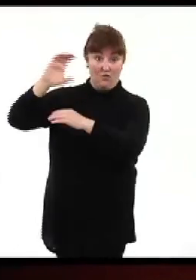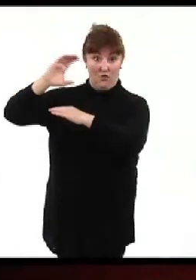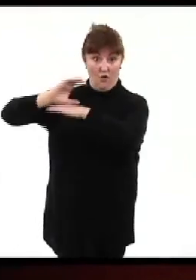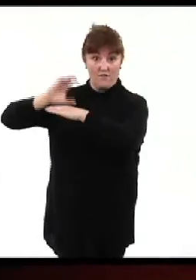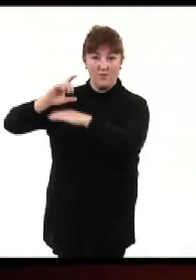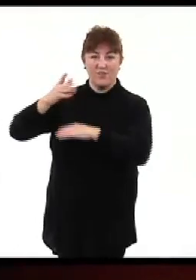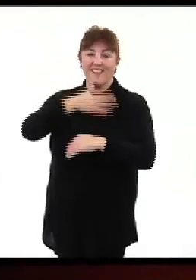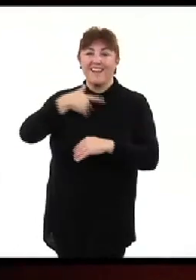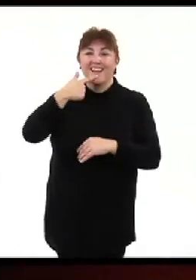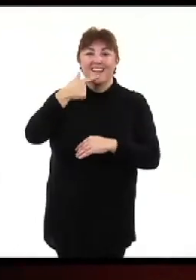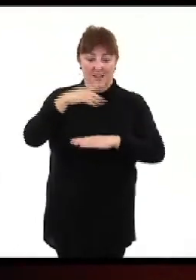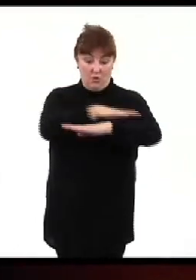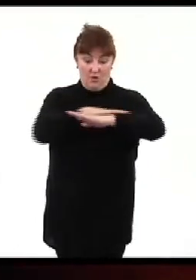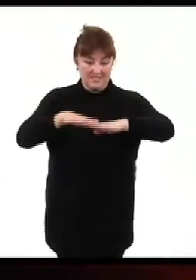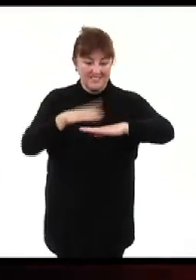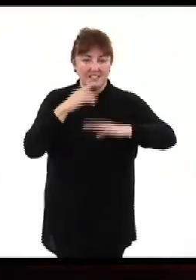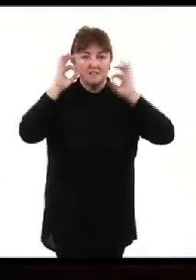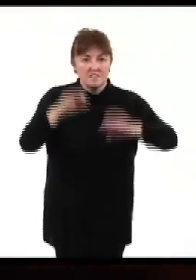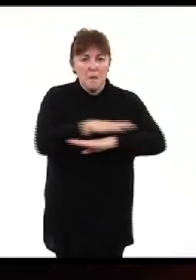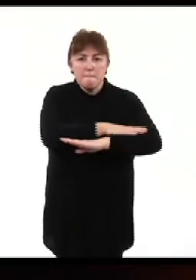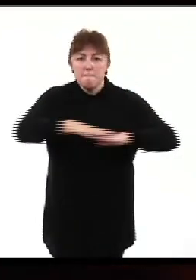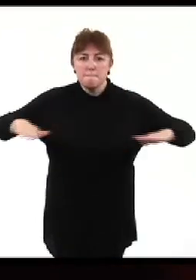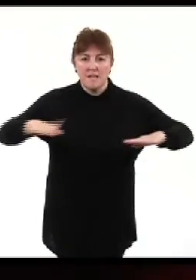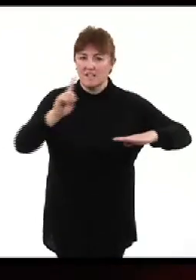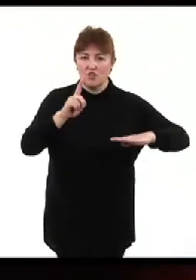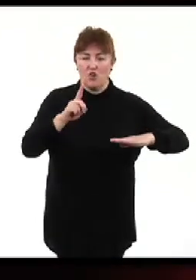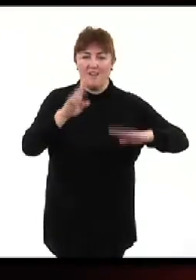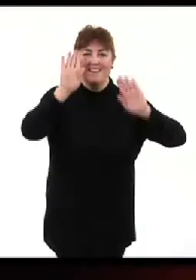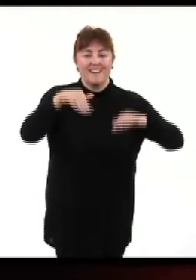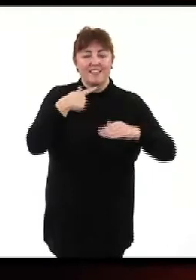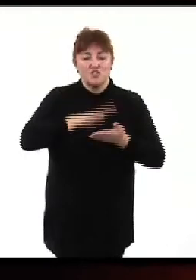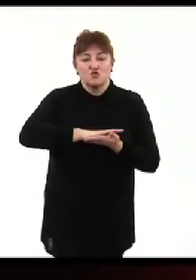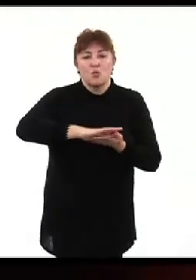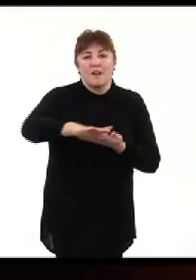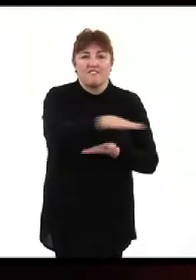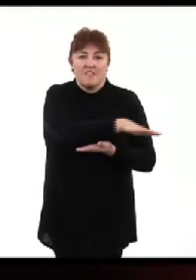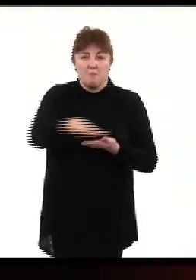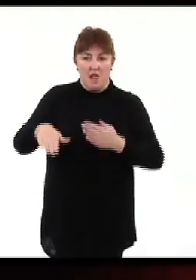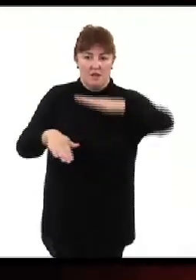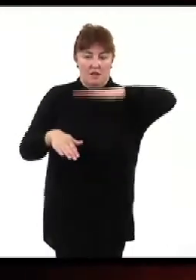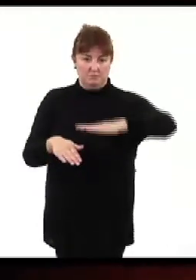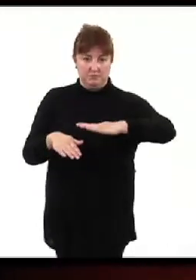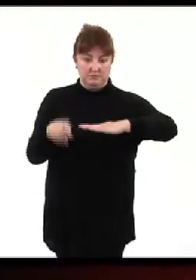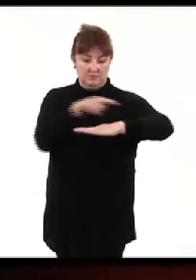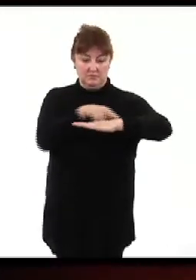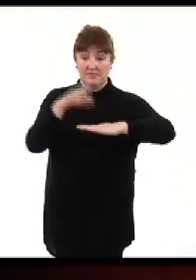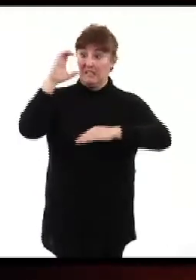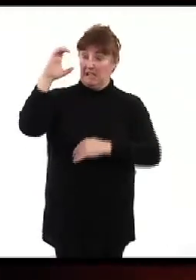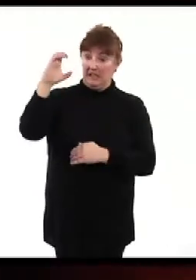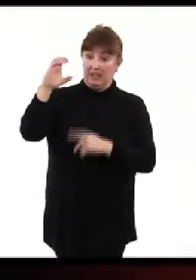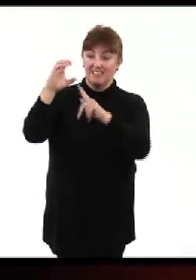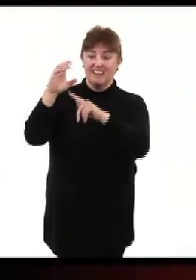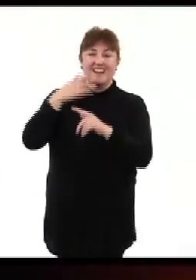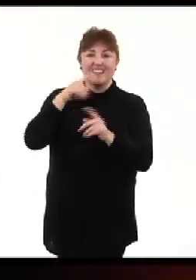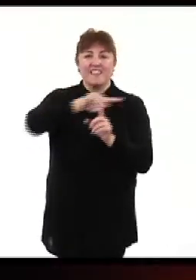shapes with lexical signs, you see that lexical signs activate these anterior temporal lobes to a much greater